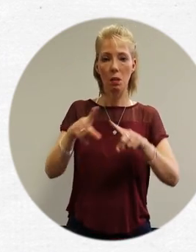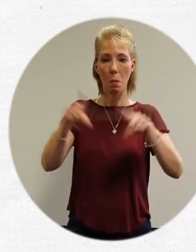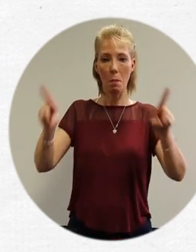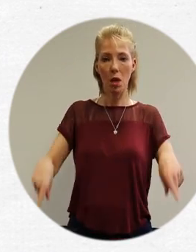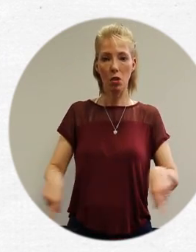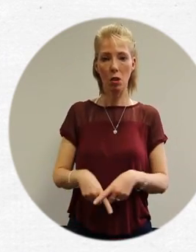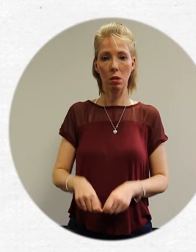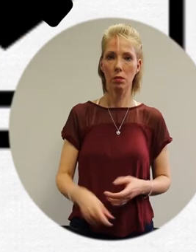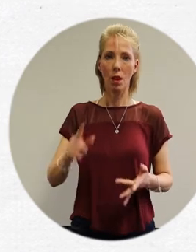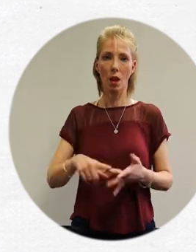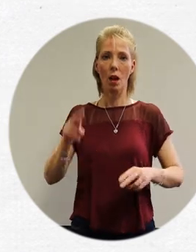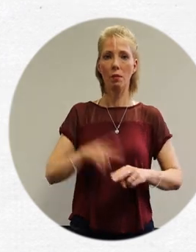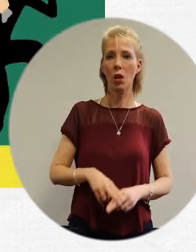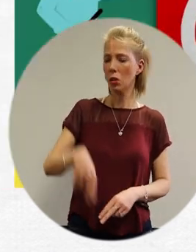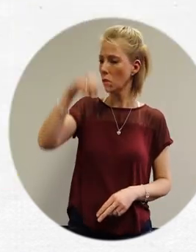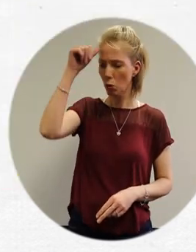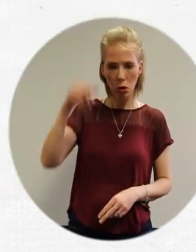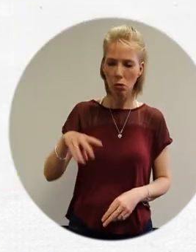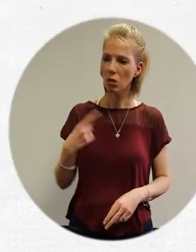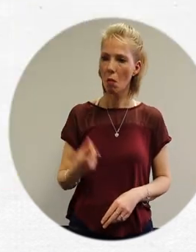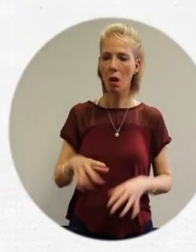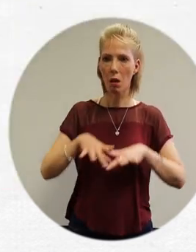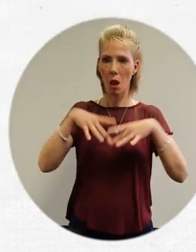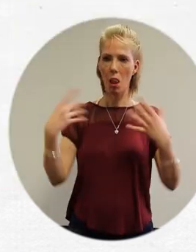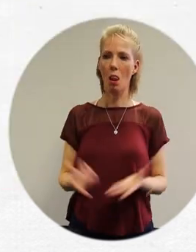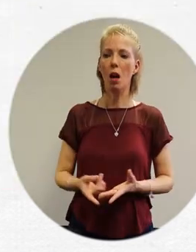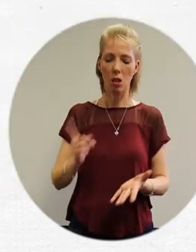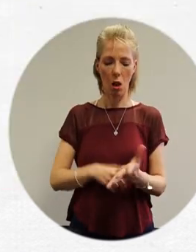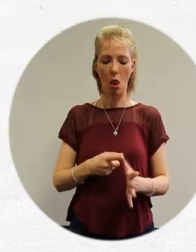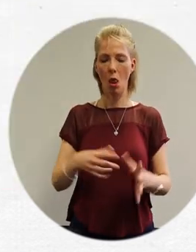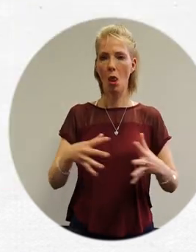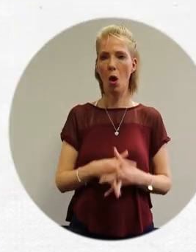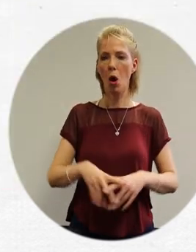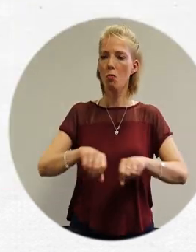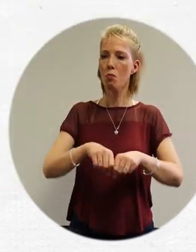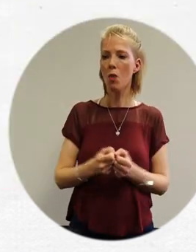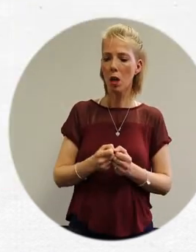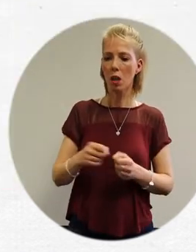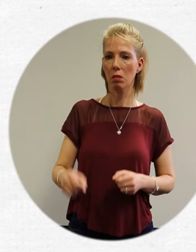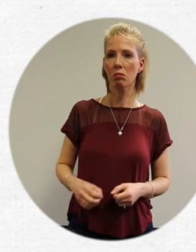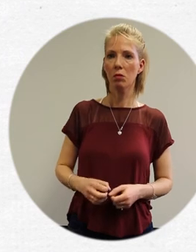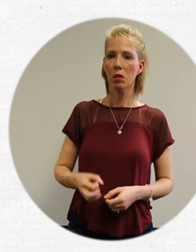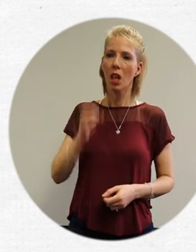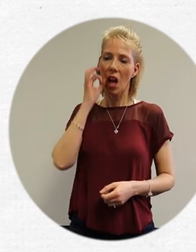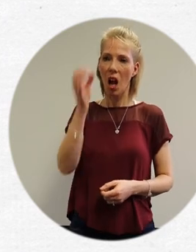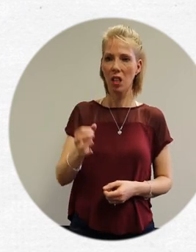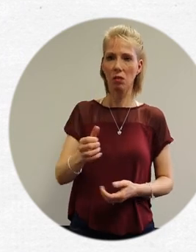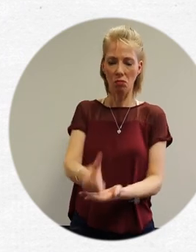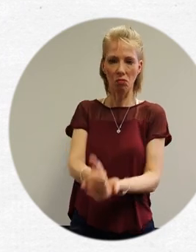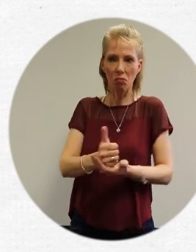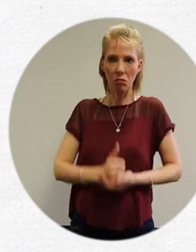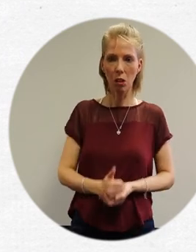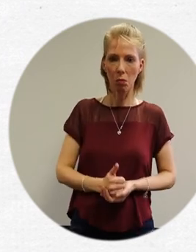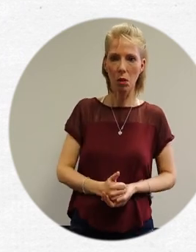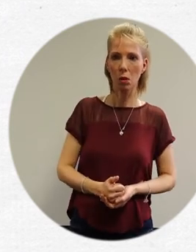If you are not sure if something is against the law or not, ask for help first before trying.